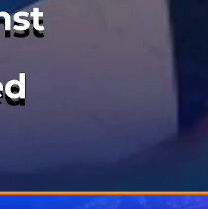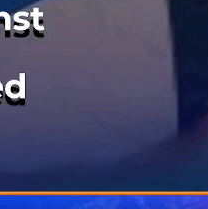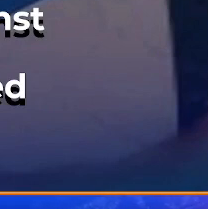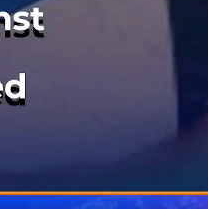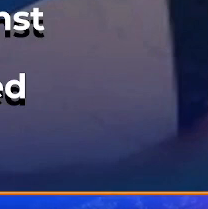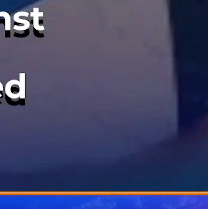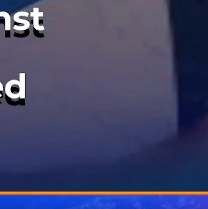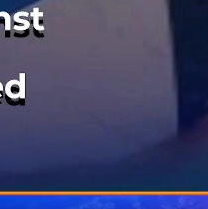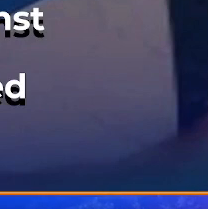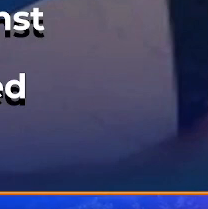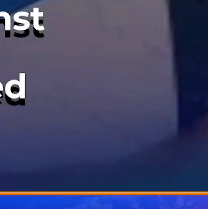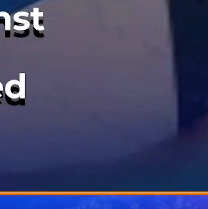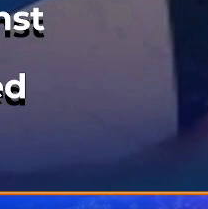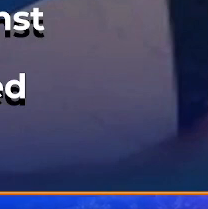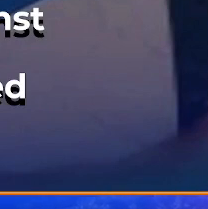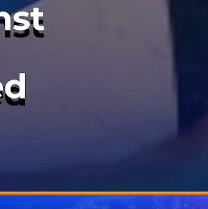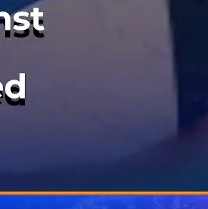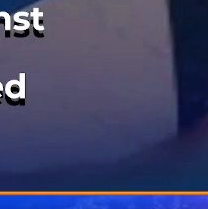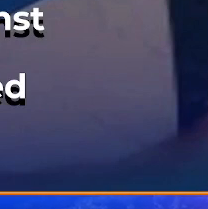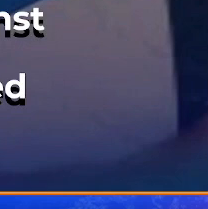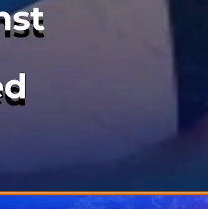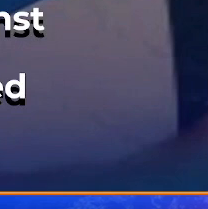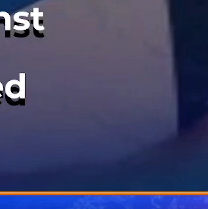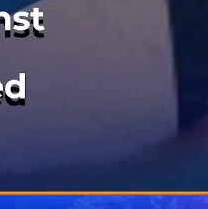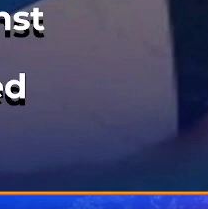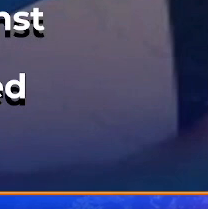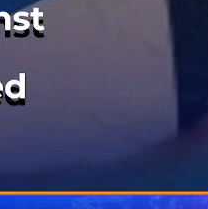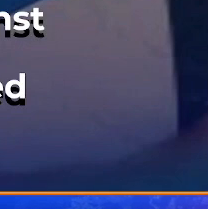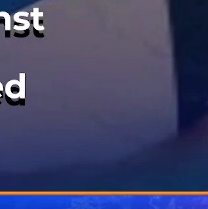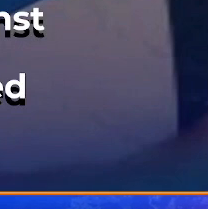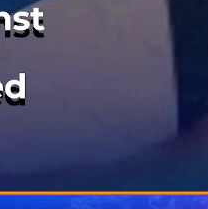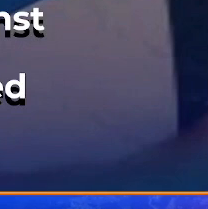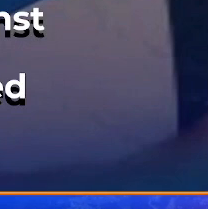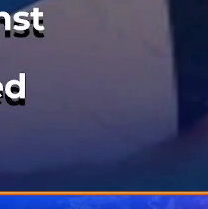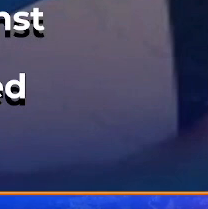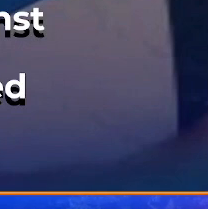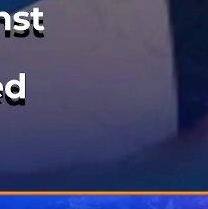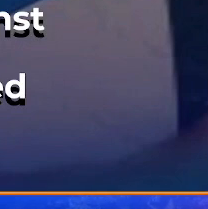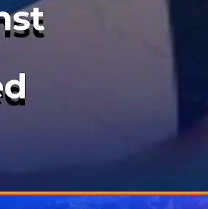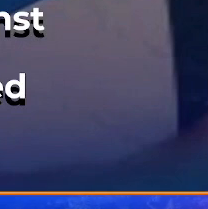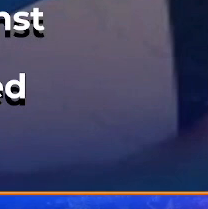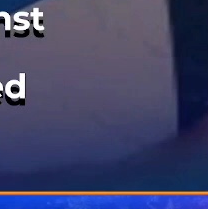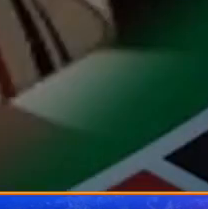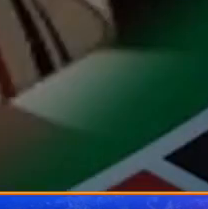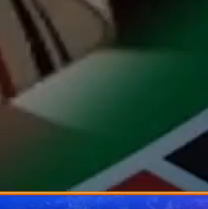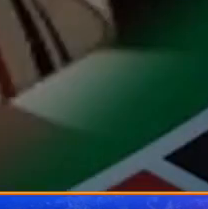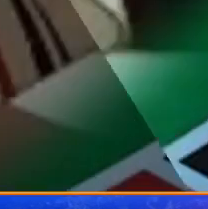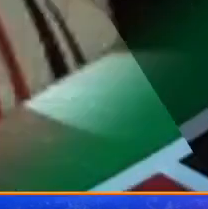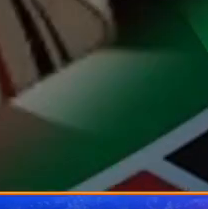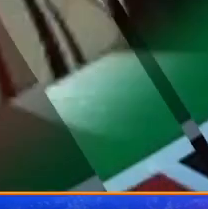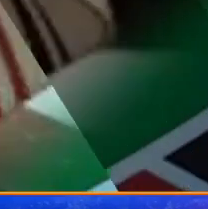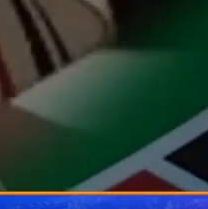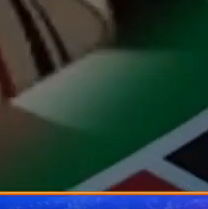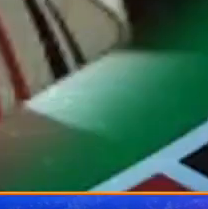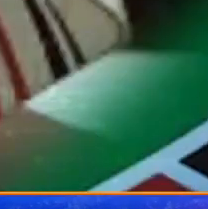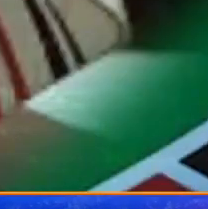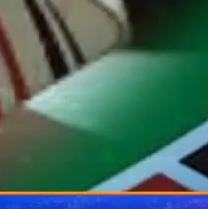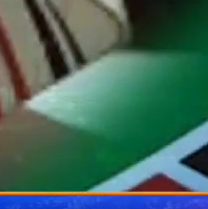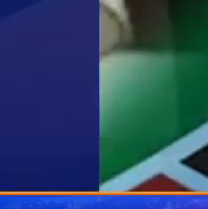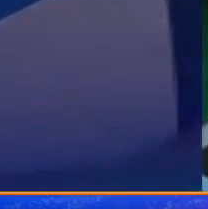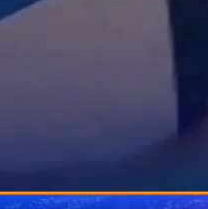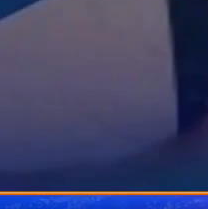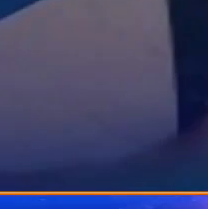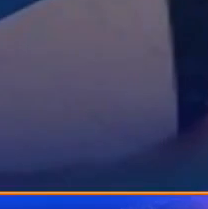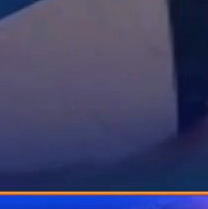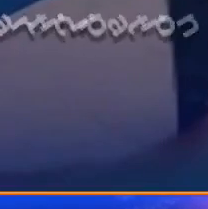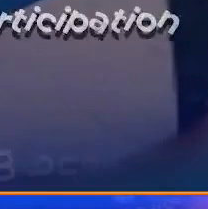be instituted in court against the person of the president during his tenure of office. The IEBC was also relieved